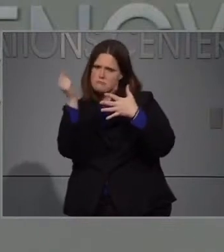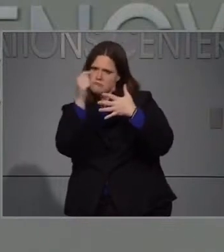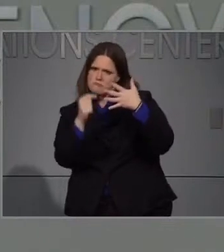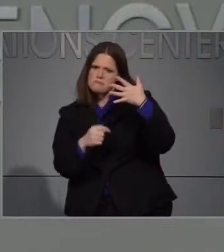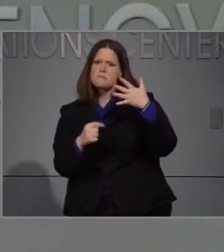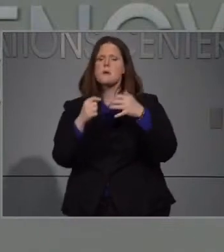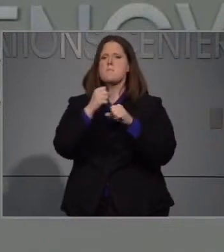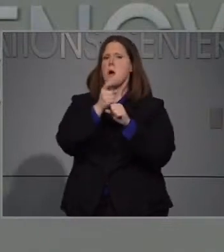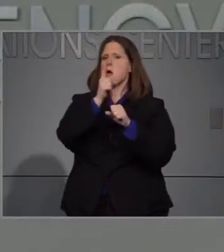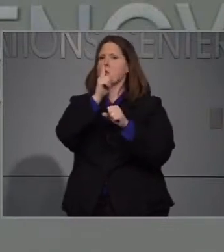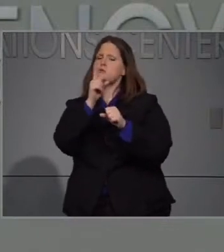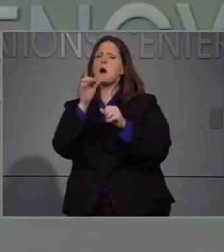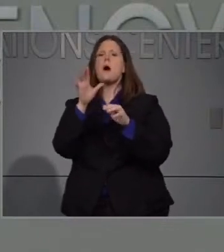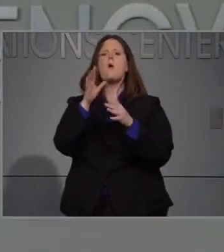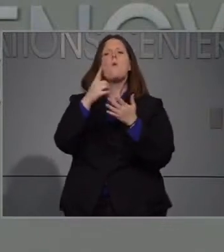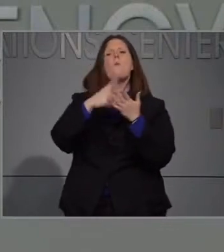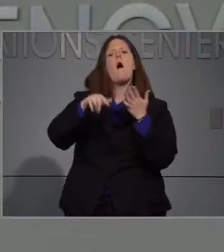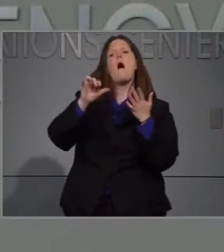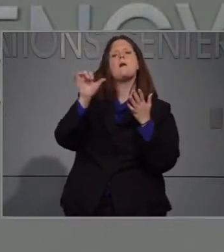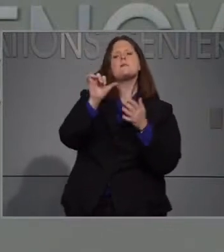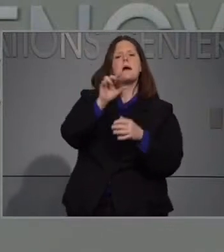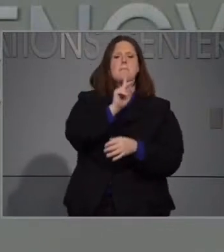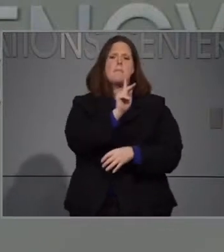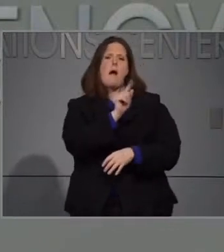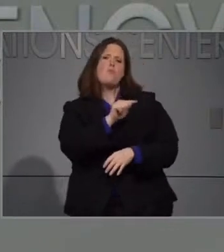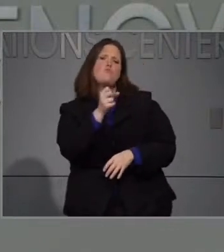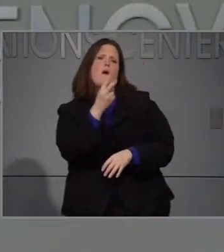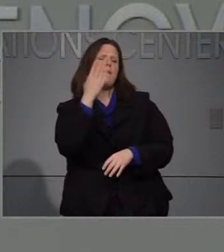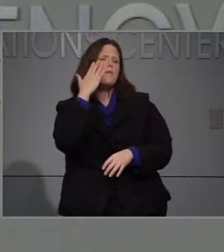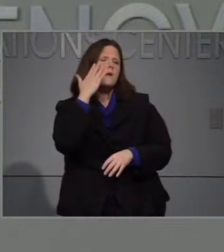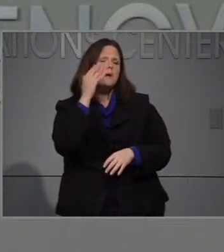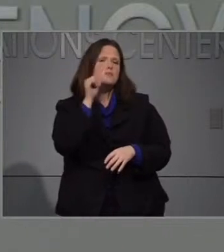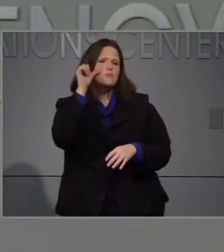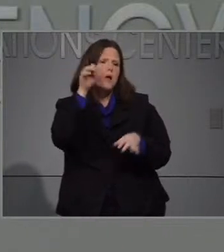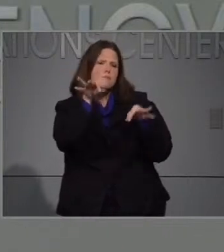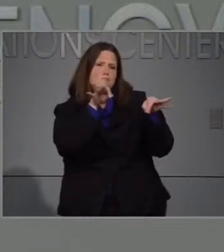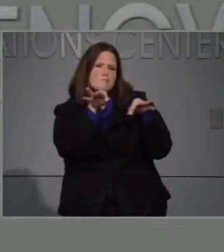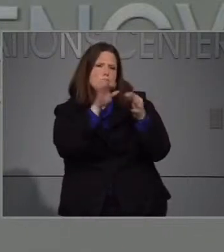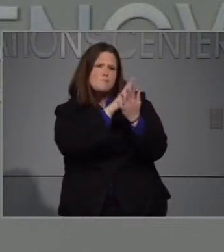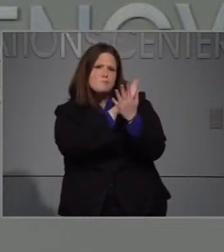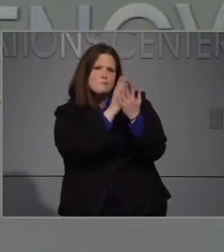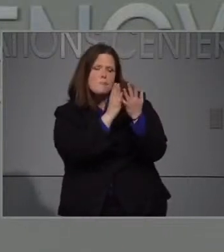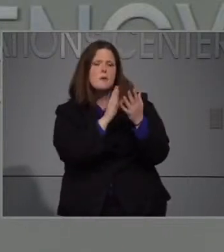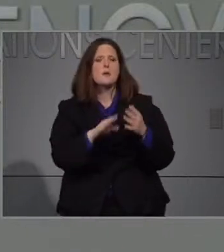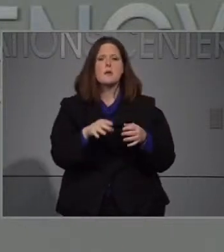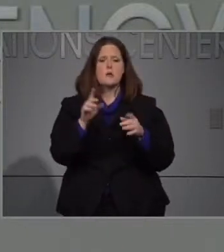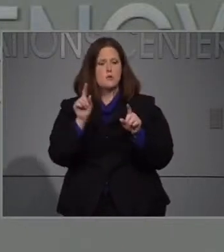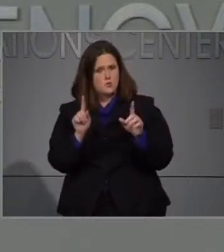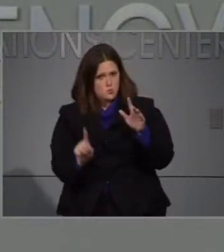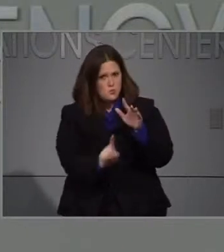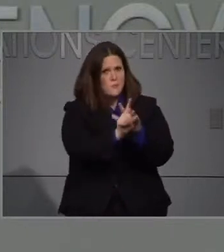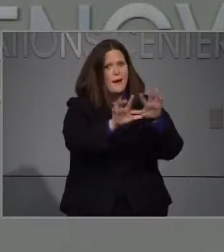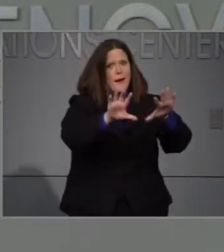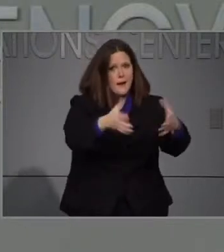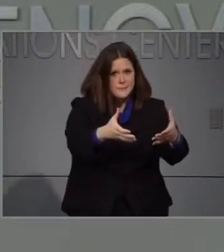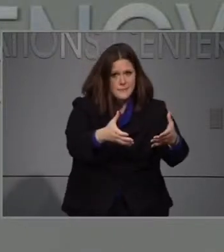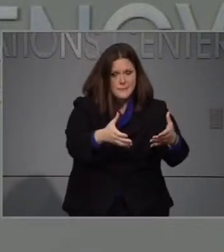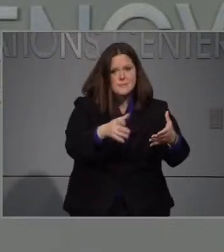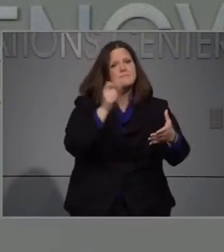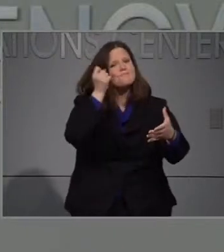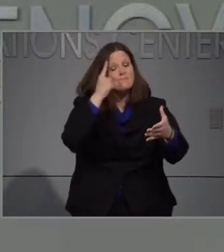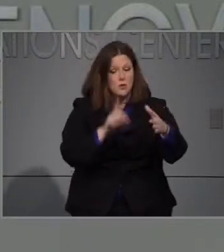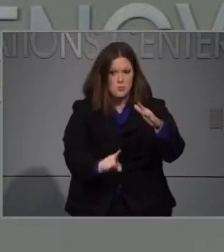that range similar to our K-12 planning options. An option for coming back in person, but still having a face